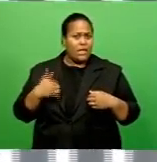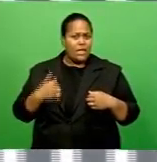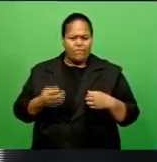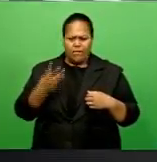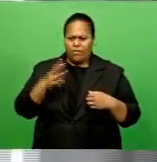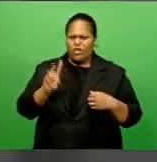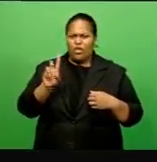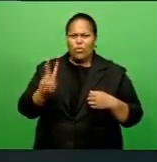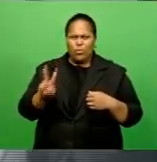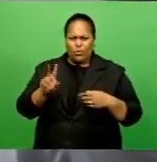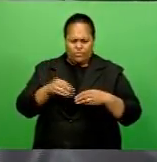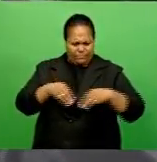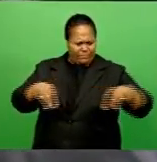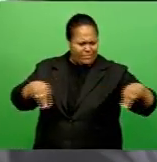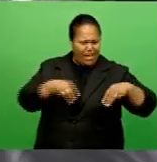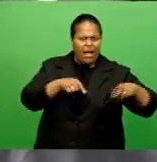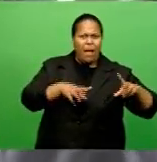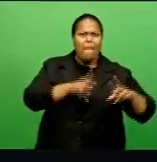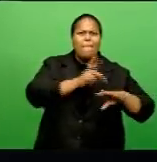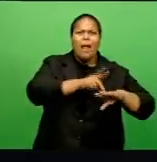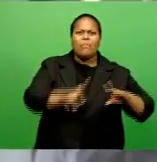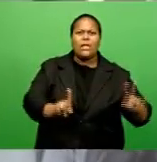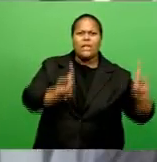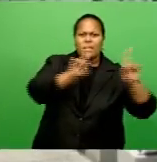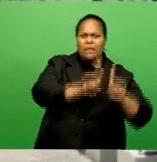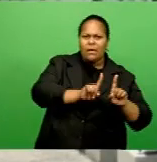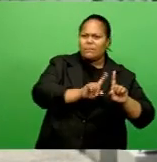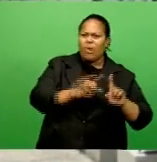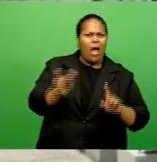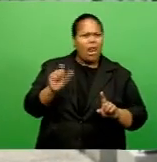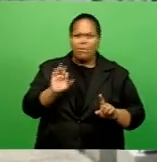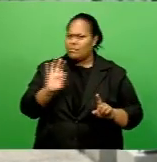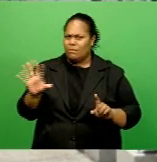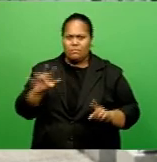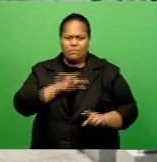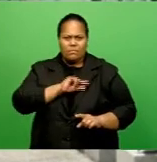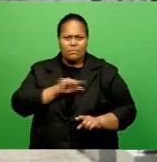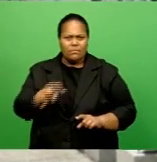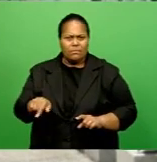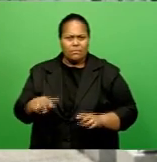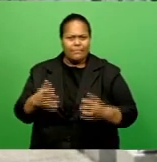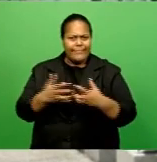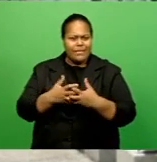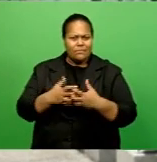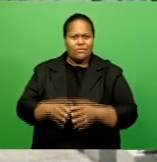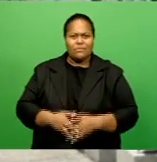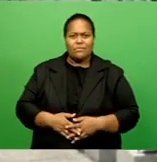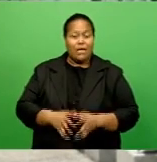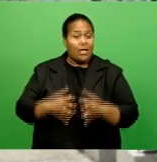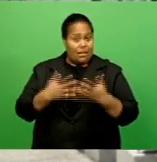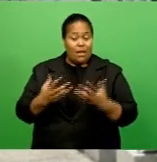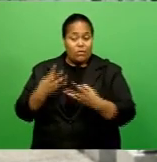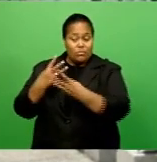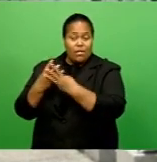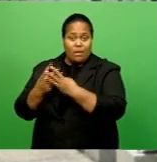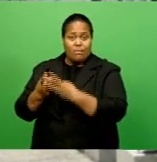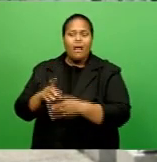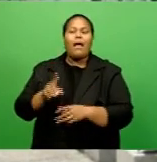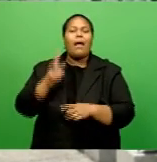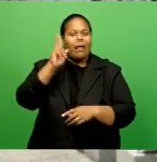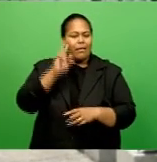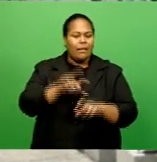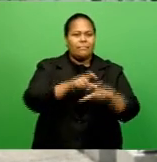Parliament and thus did not qualify for the allowances. The Sodelpa MPs will have their case called on the 9th of next month